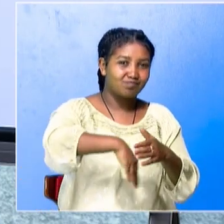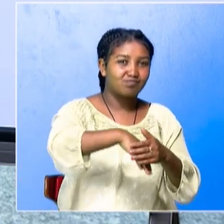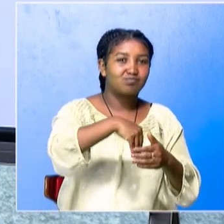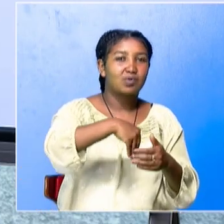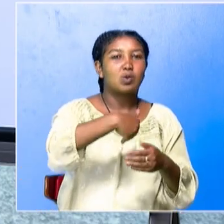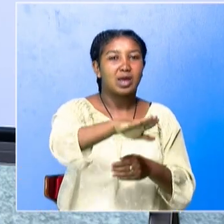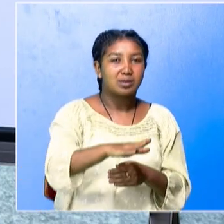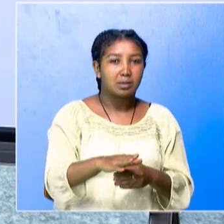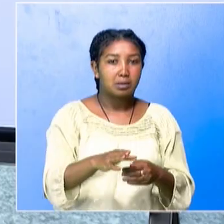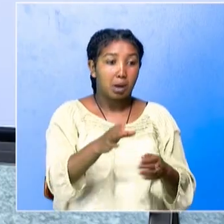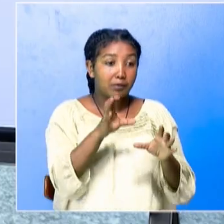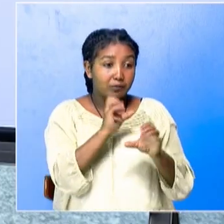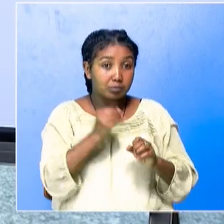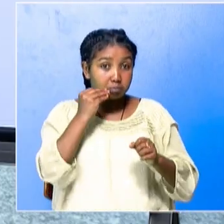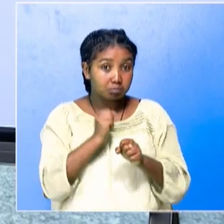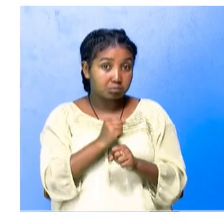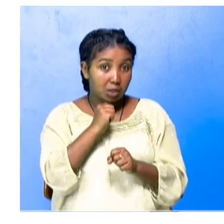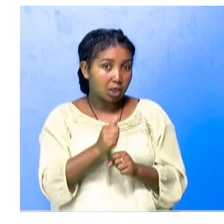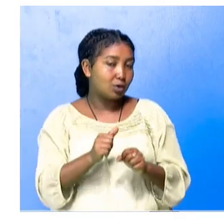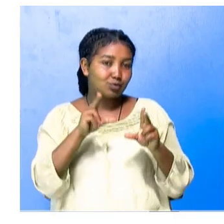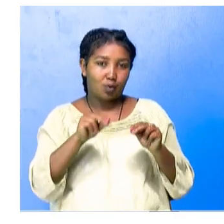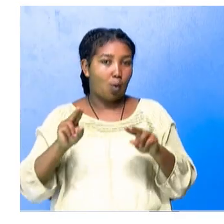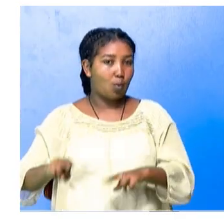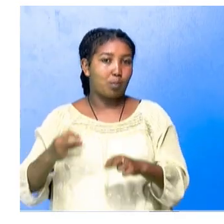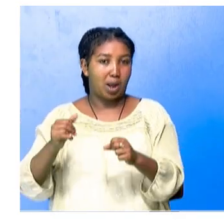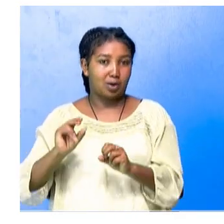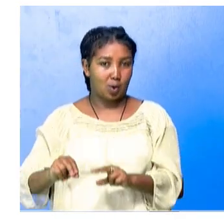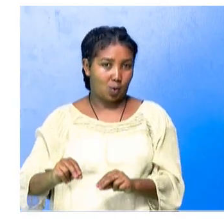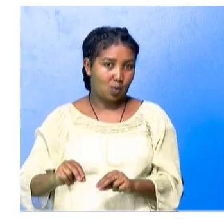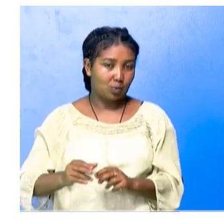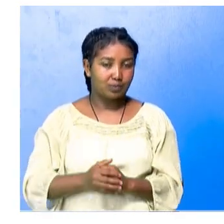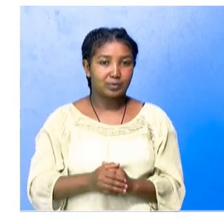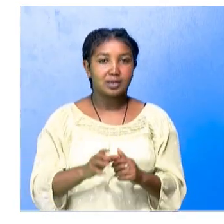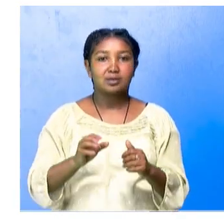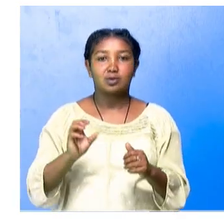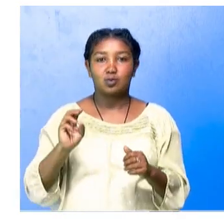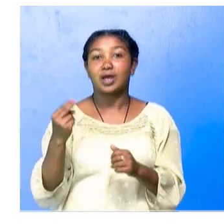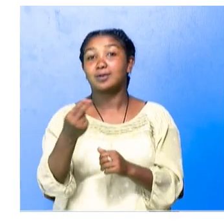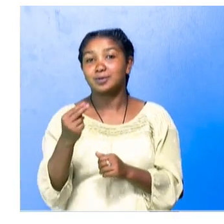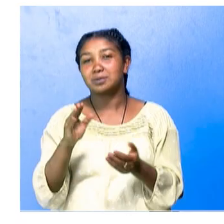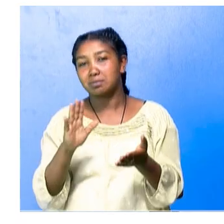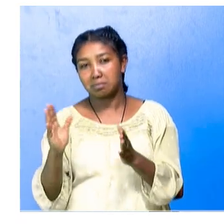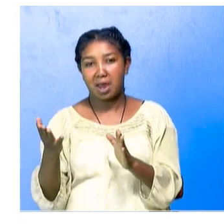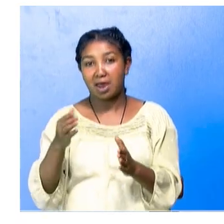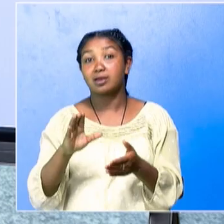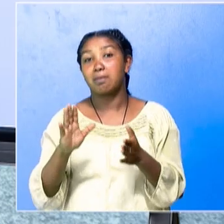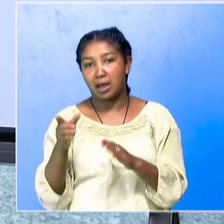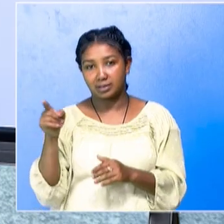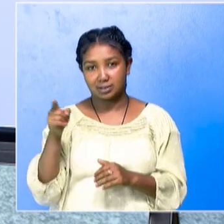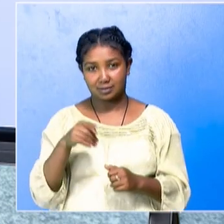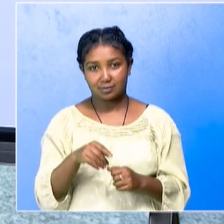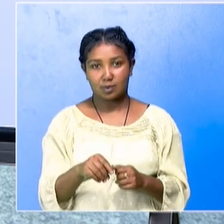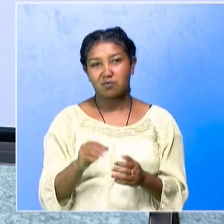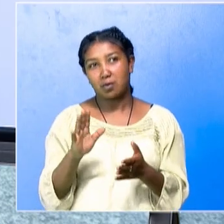If we are not finished maybe our homework, we can what? Play outside. We can use what? May and might